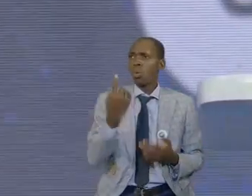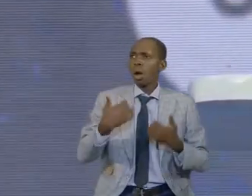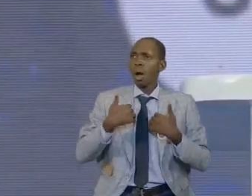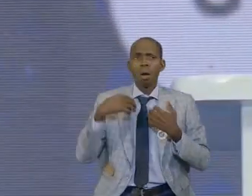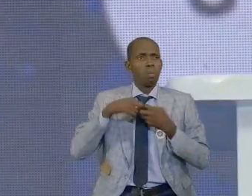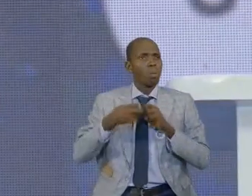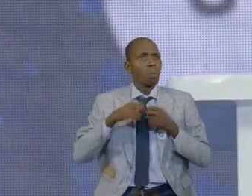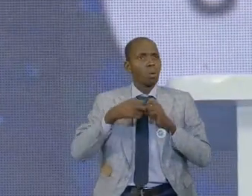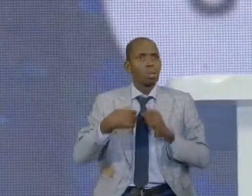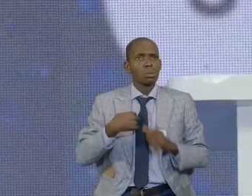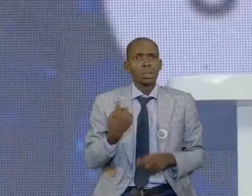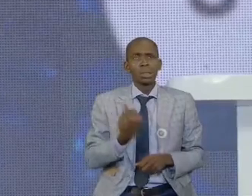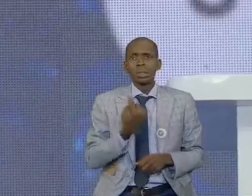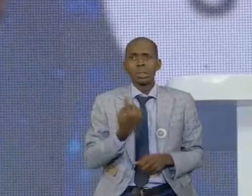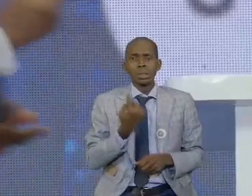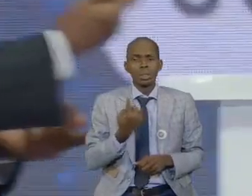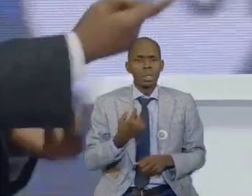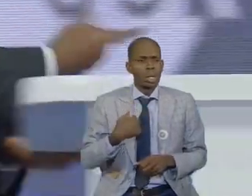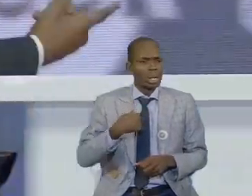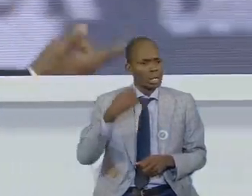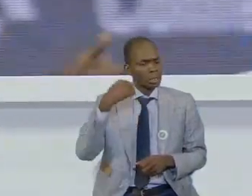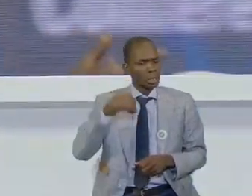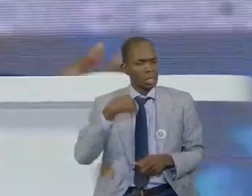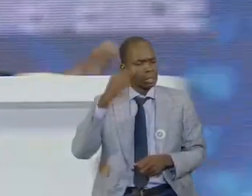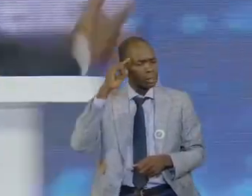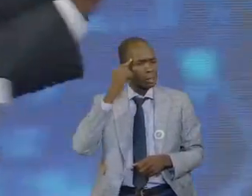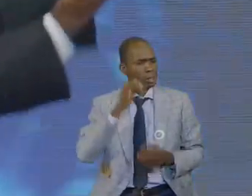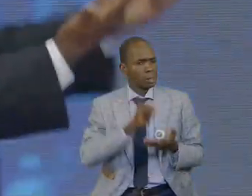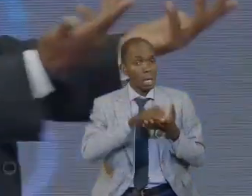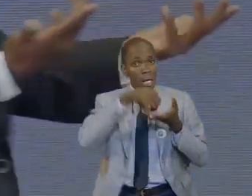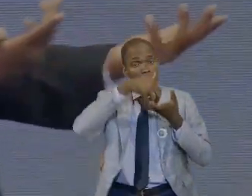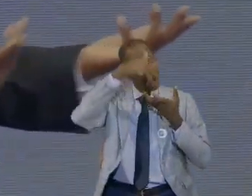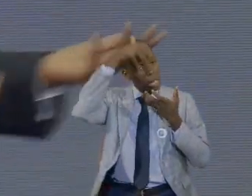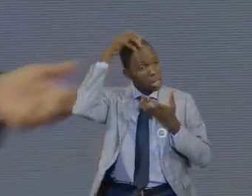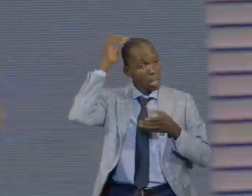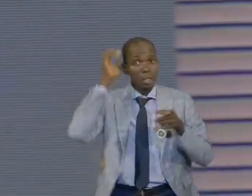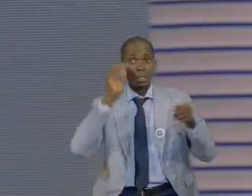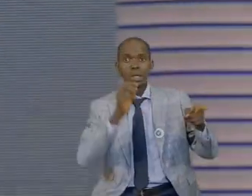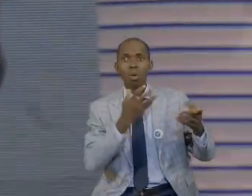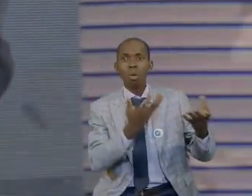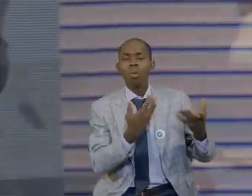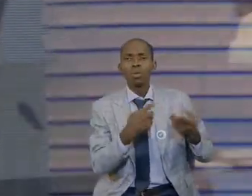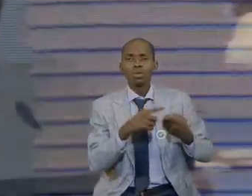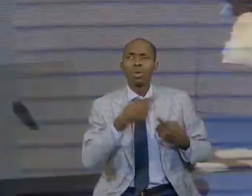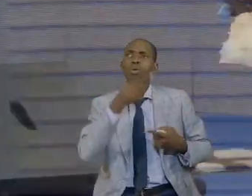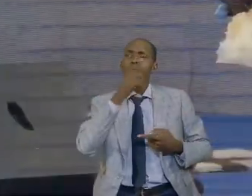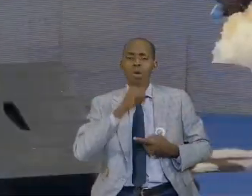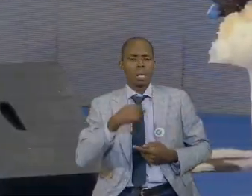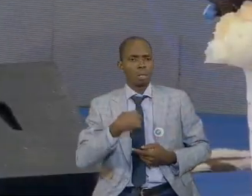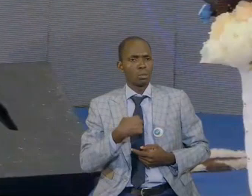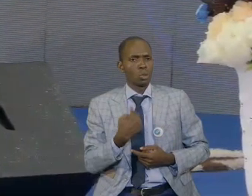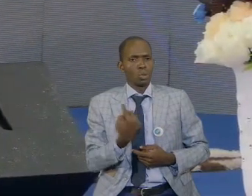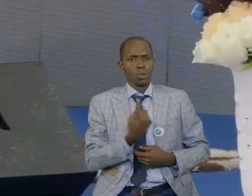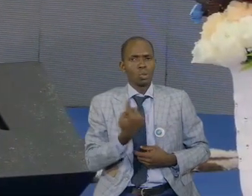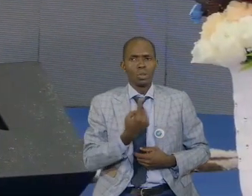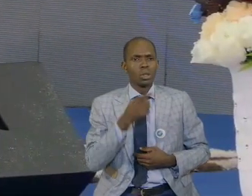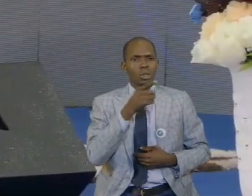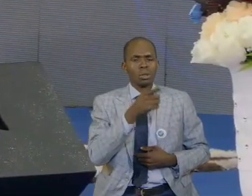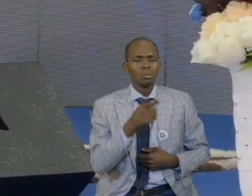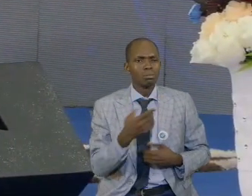And I think the lion there wanting to eat me up, I think he doesn't have a problem.